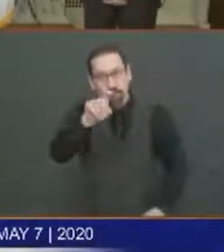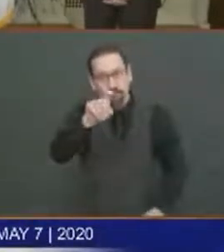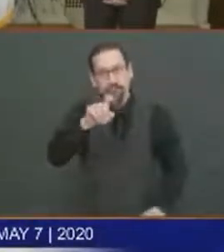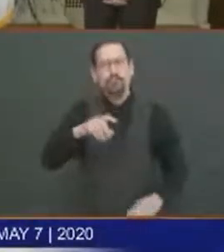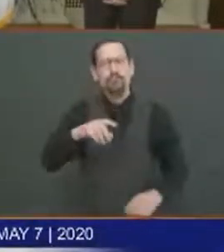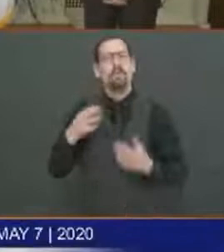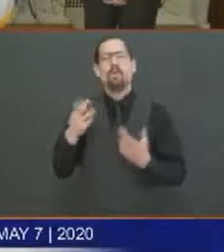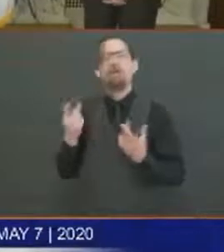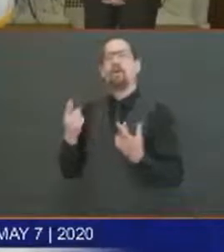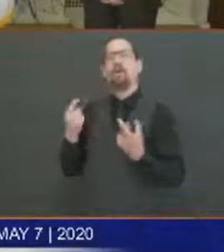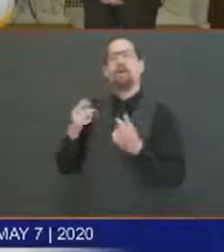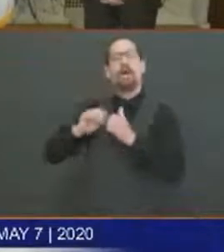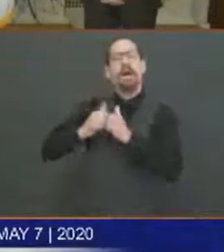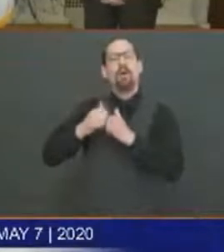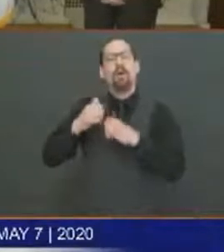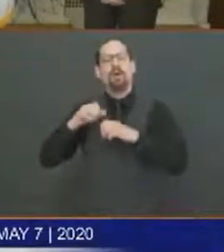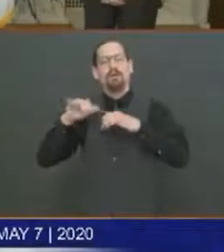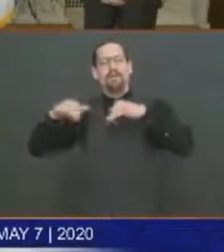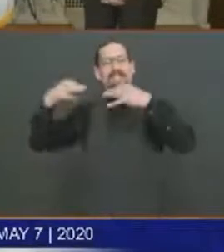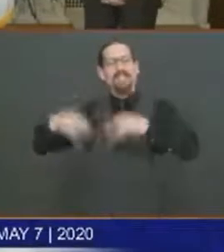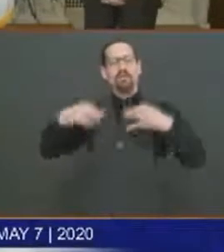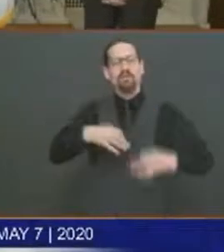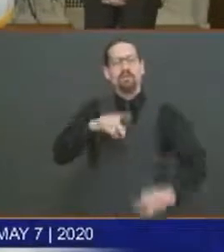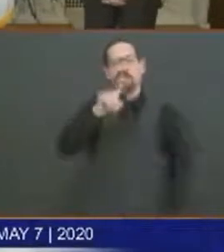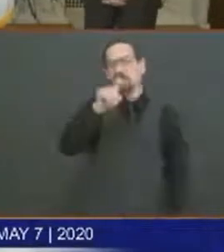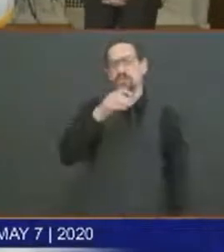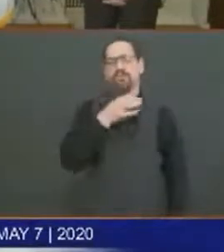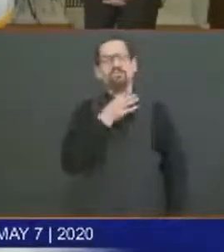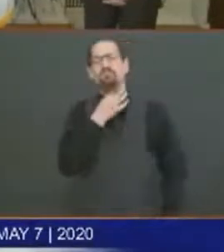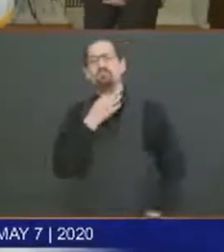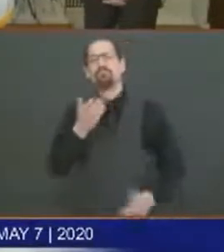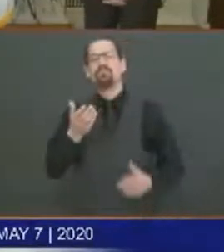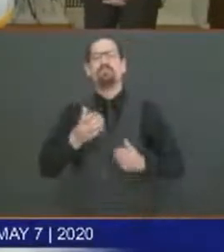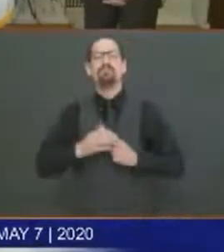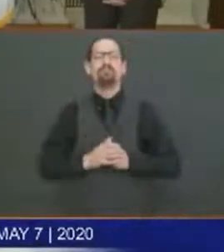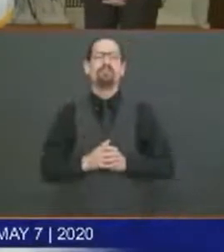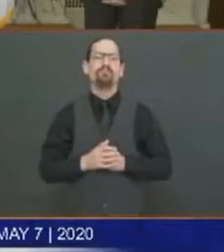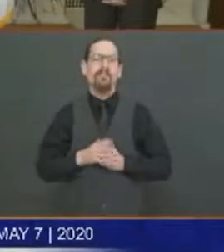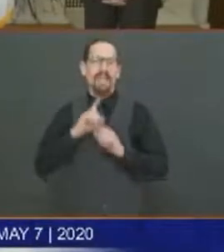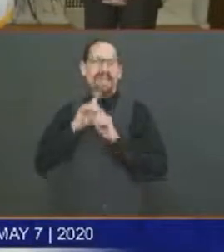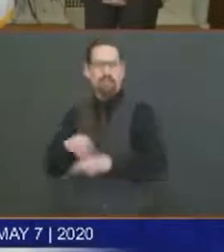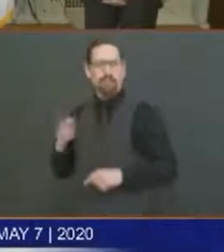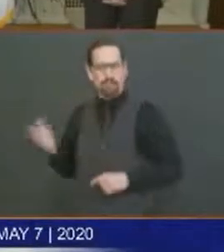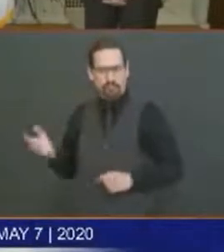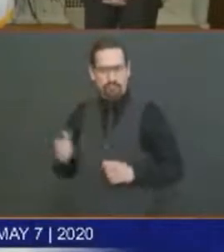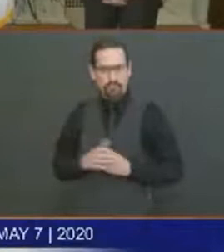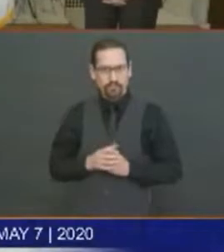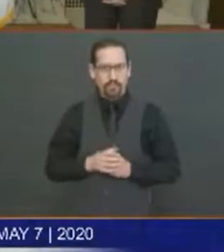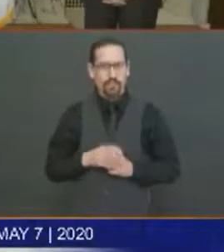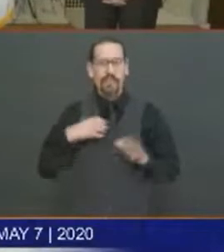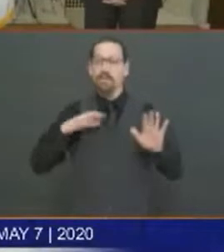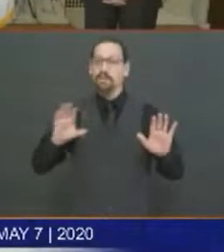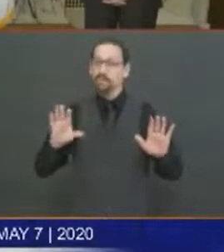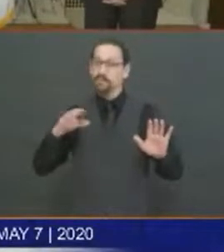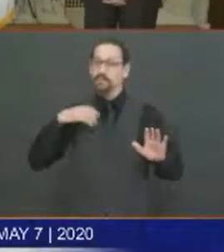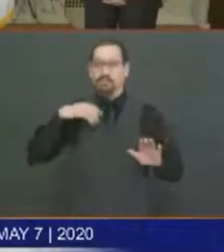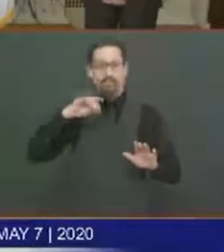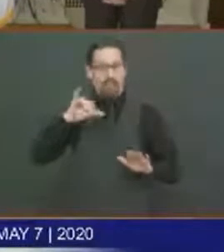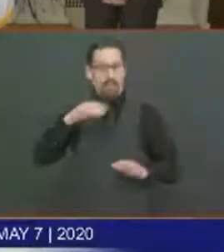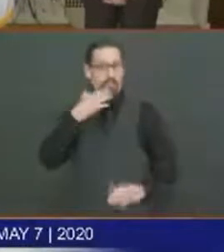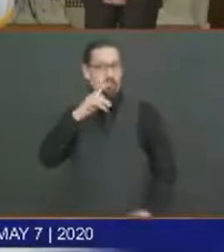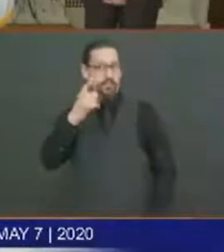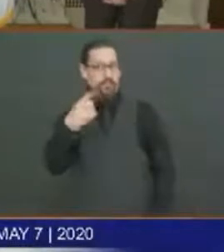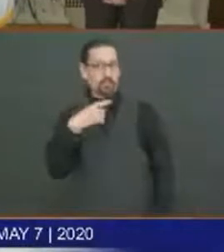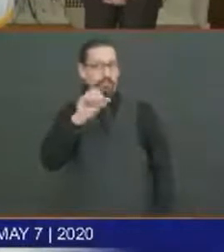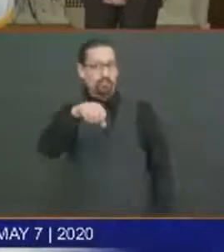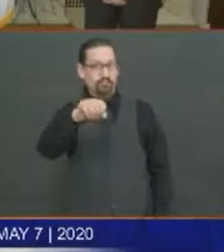is driven by your decision? You know, it's an excellent question. Look, at the end of the day, I can't force somebody